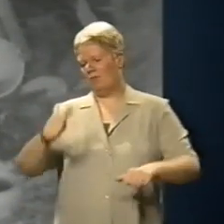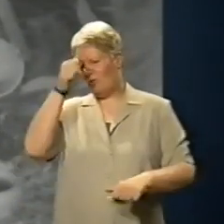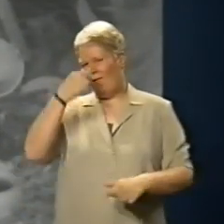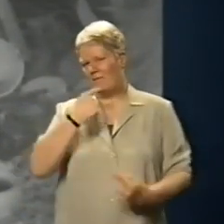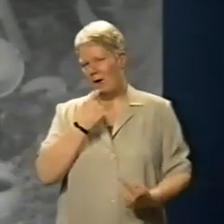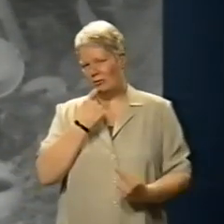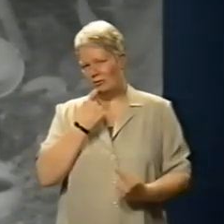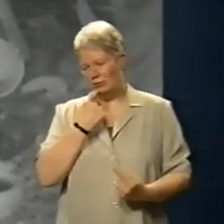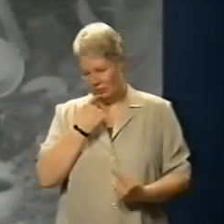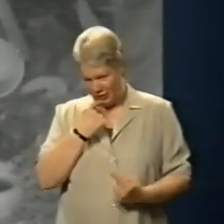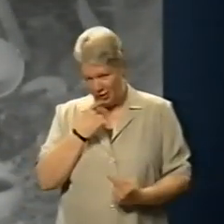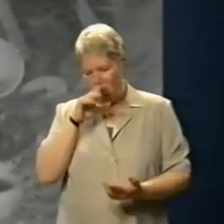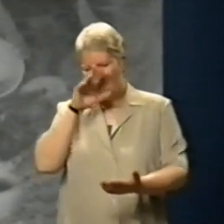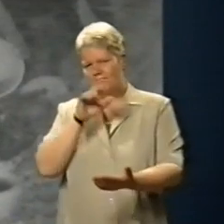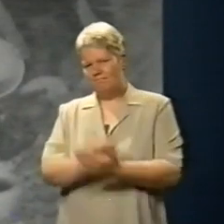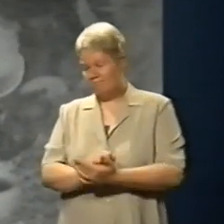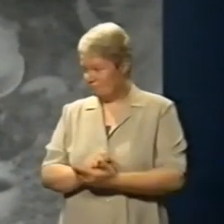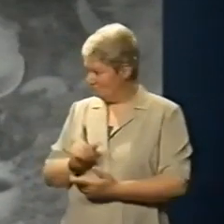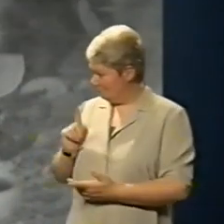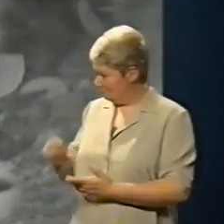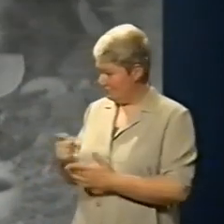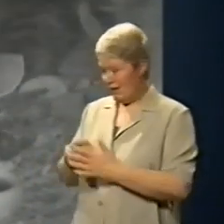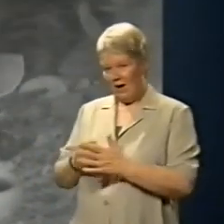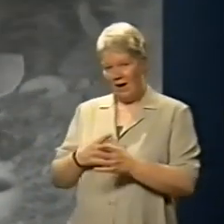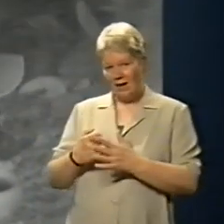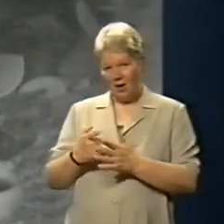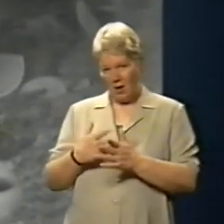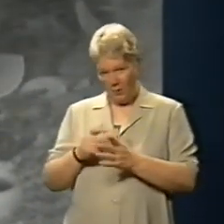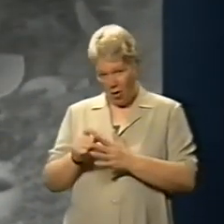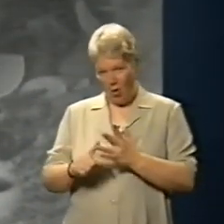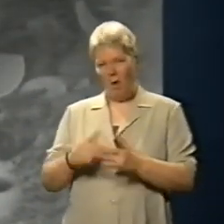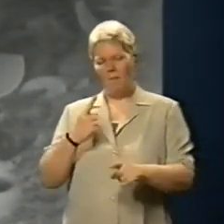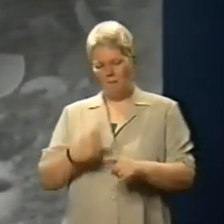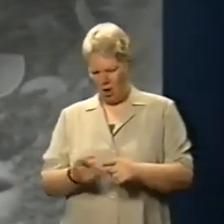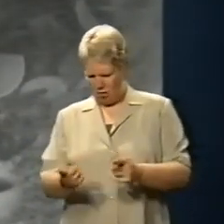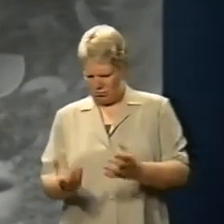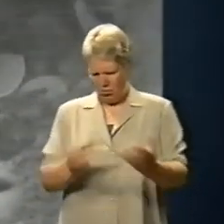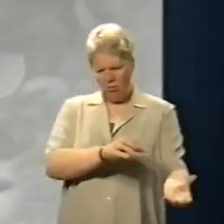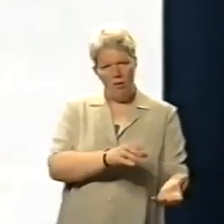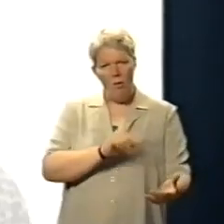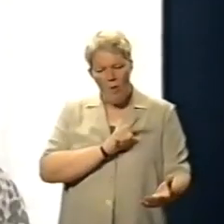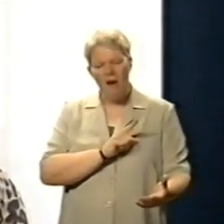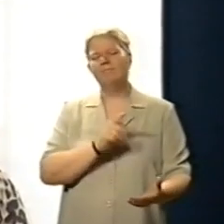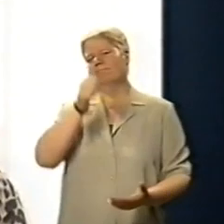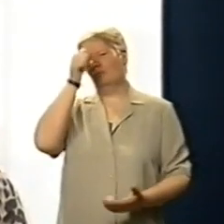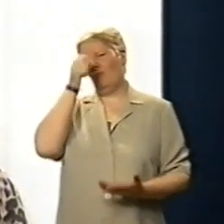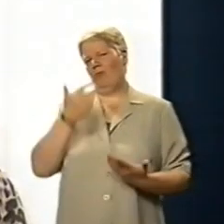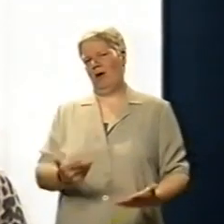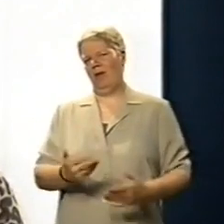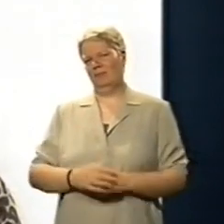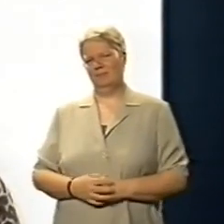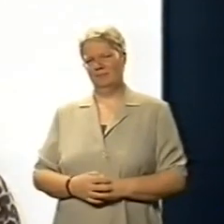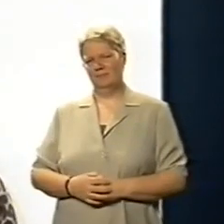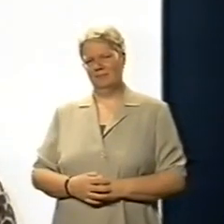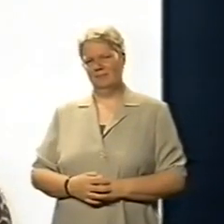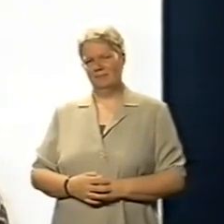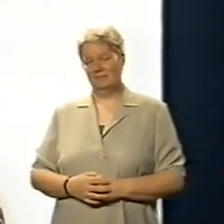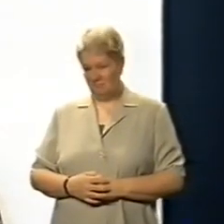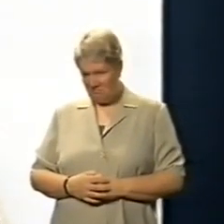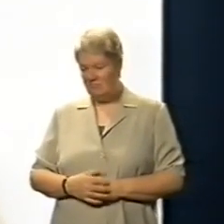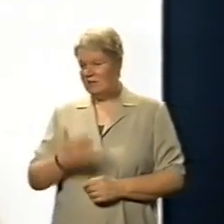only have we managed finally to spot a kakapo, we've solved the mystery of the damaged hopper. Although there's evidence of